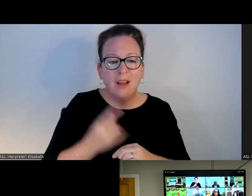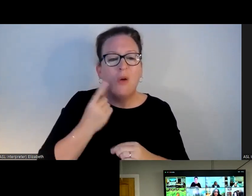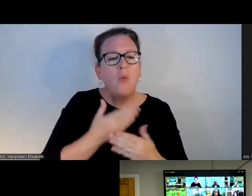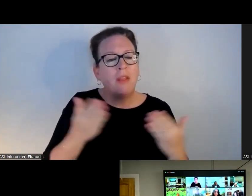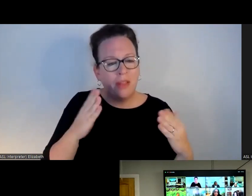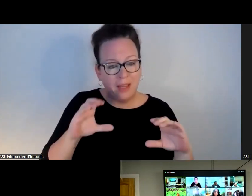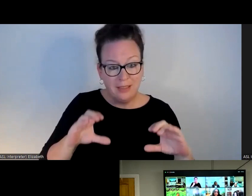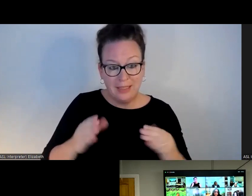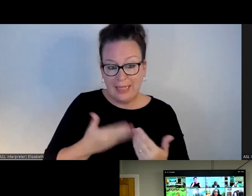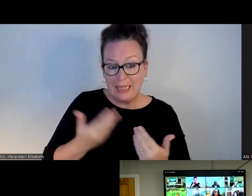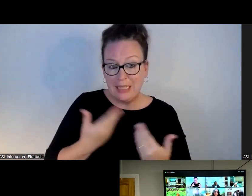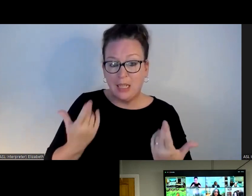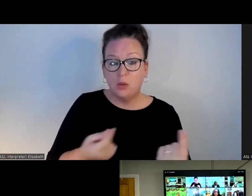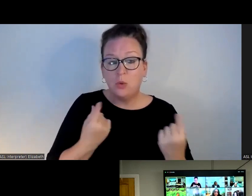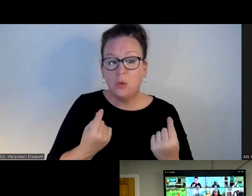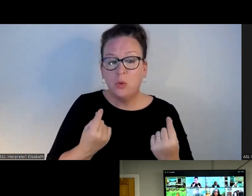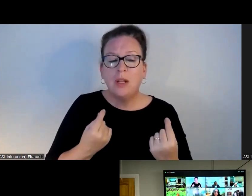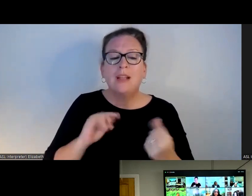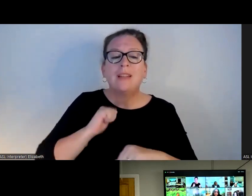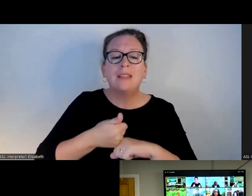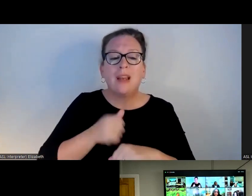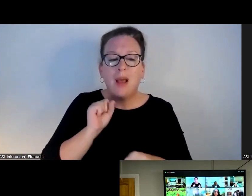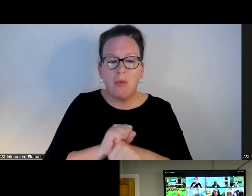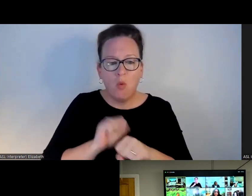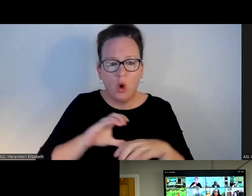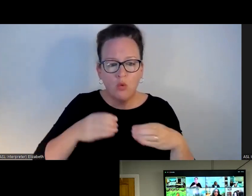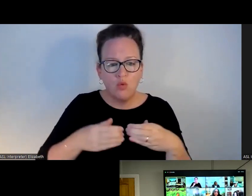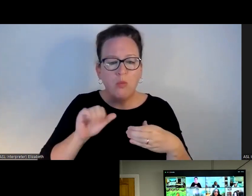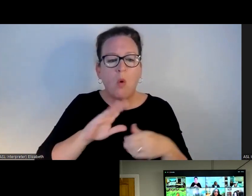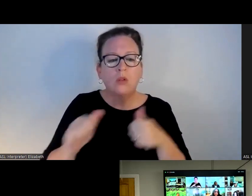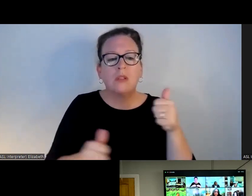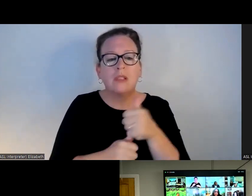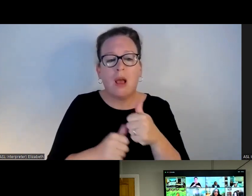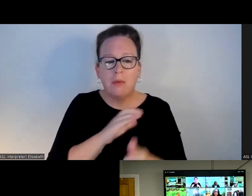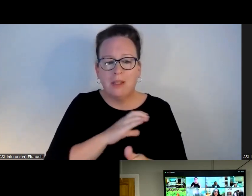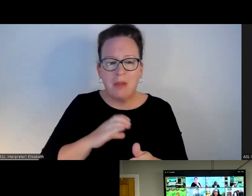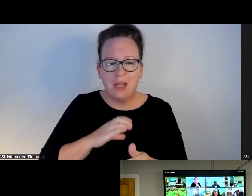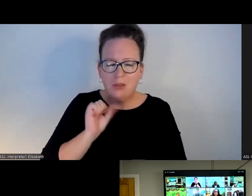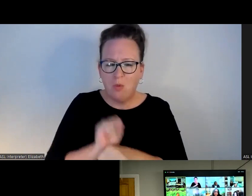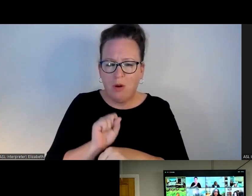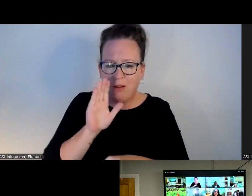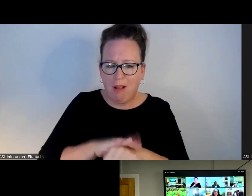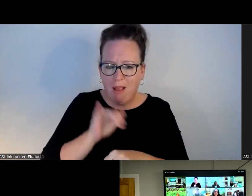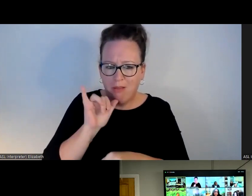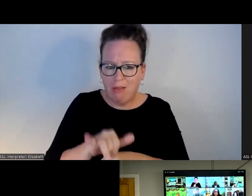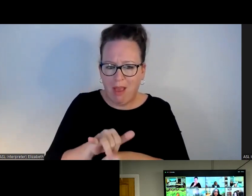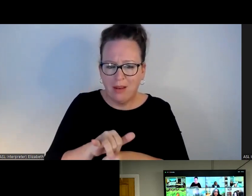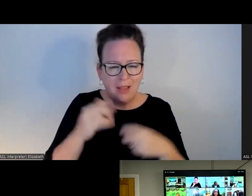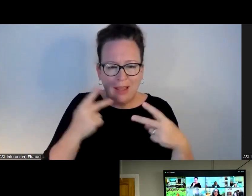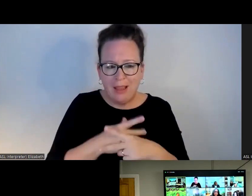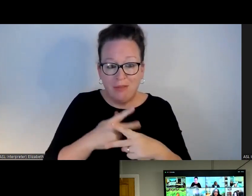on would be to say, let's put together a working group or a subcommittee to focus on that, and then decide how do we want to go about evaluating